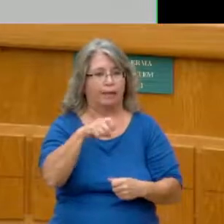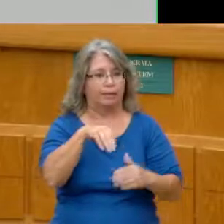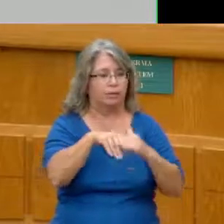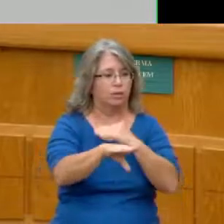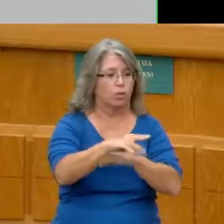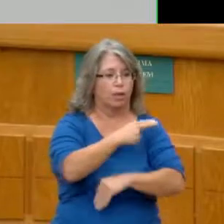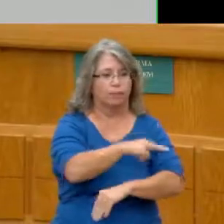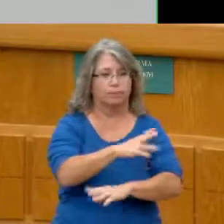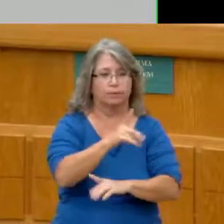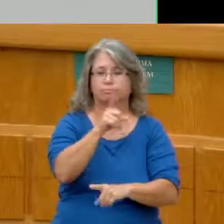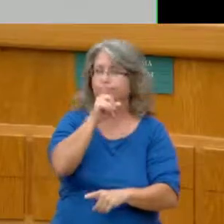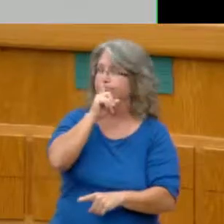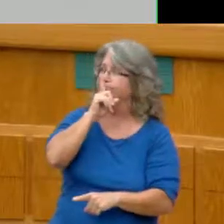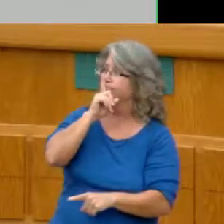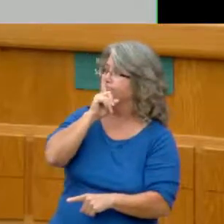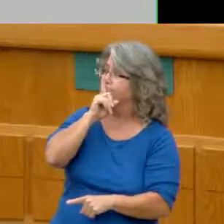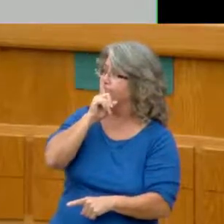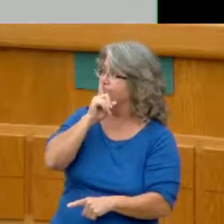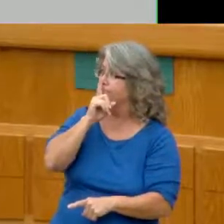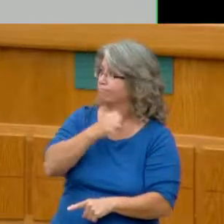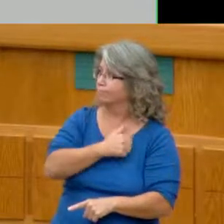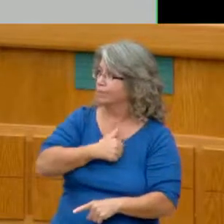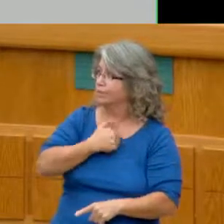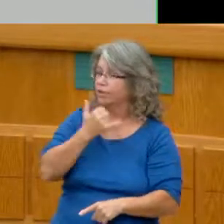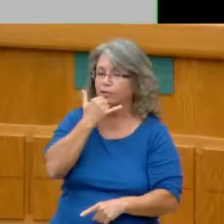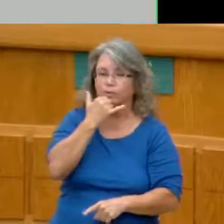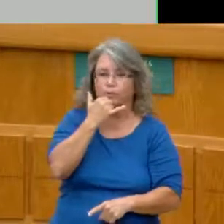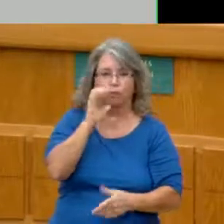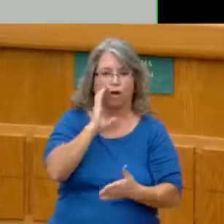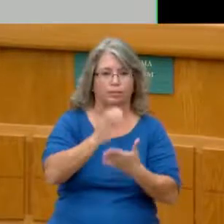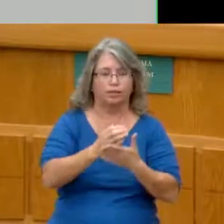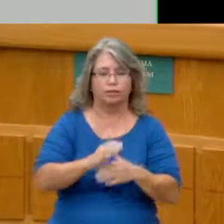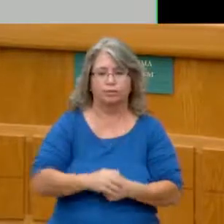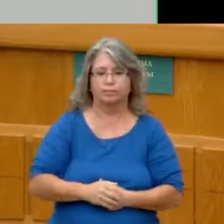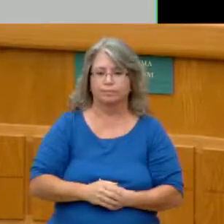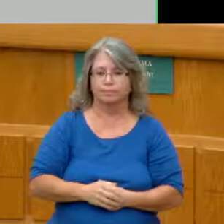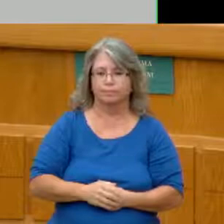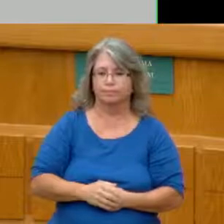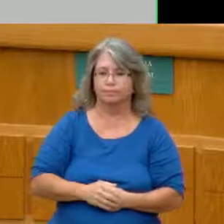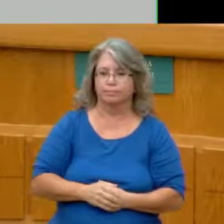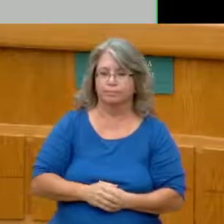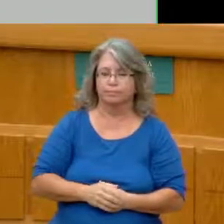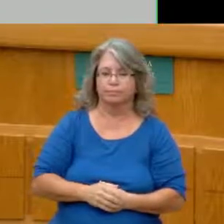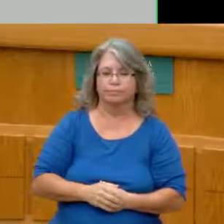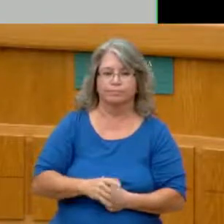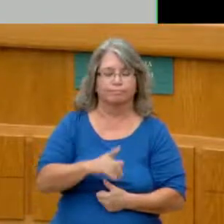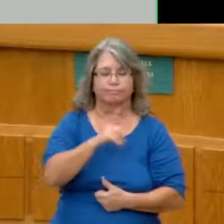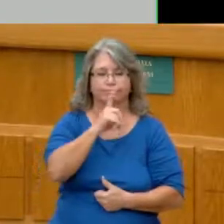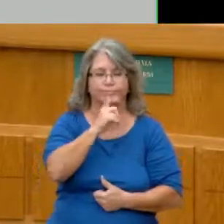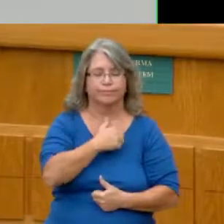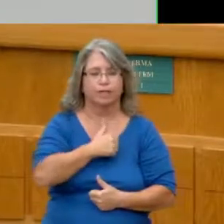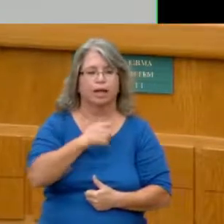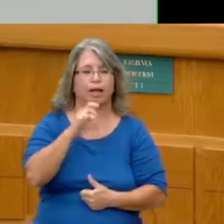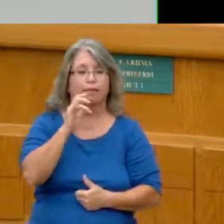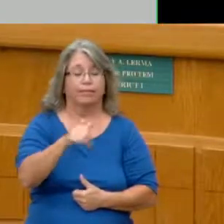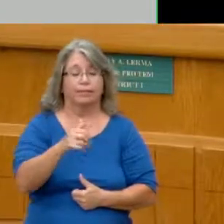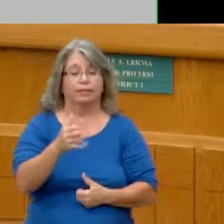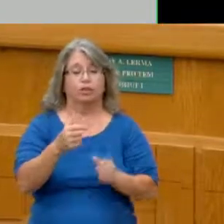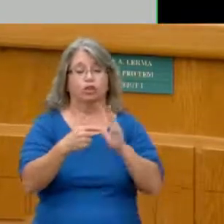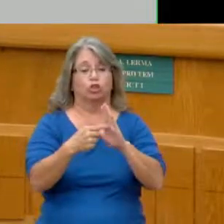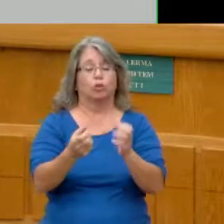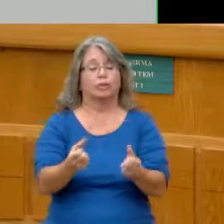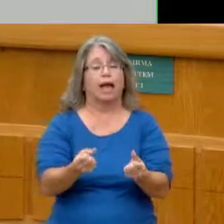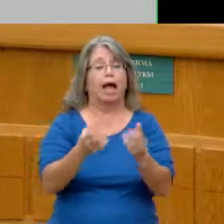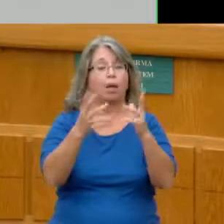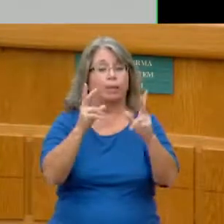wrong slide. So right now we're on the amount of capacity of the hospital devoted to COVID. And this is getting